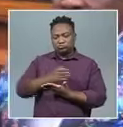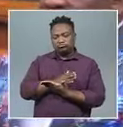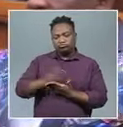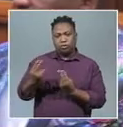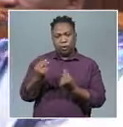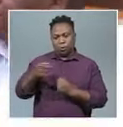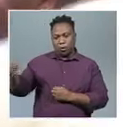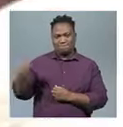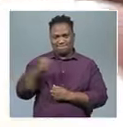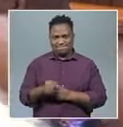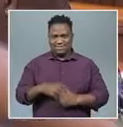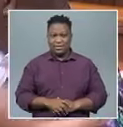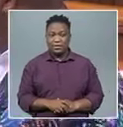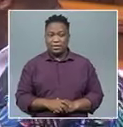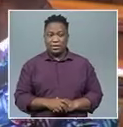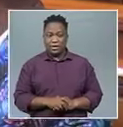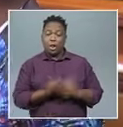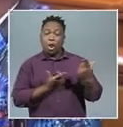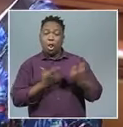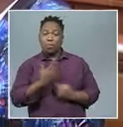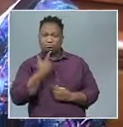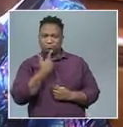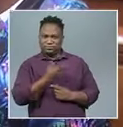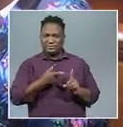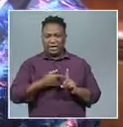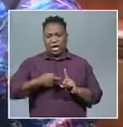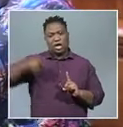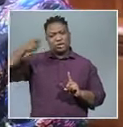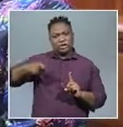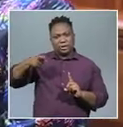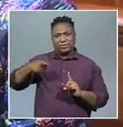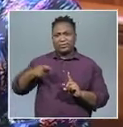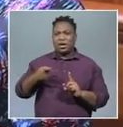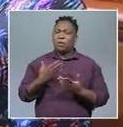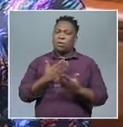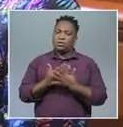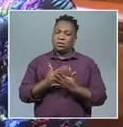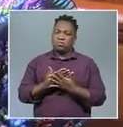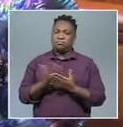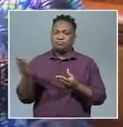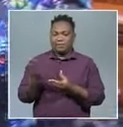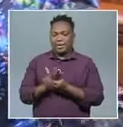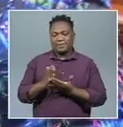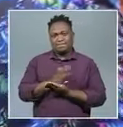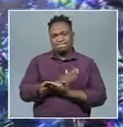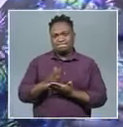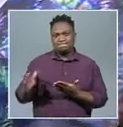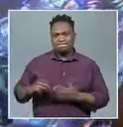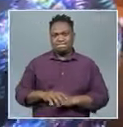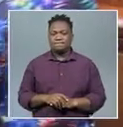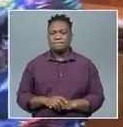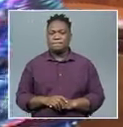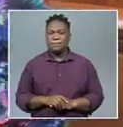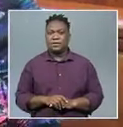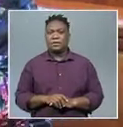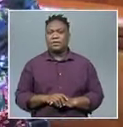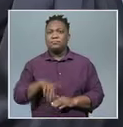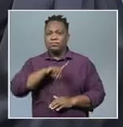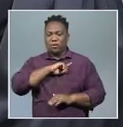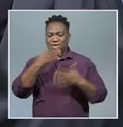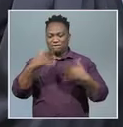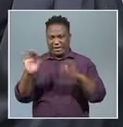case. Now, according to Doberman, Judge Mandela Makaula agreed to recuse himself from the rape trial after a meeting they